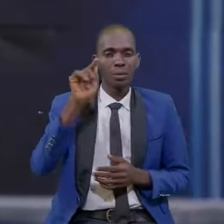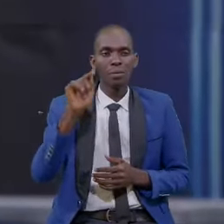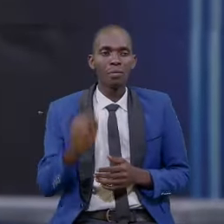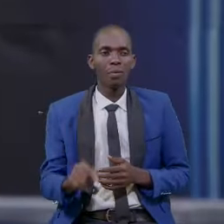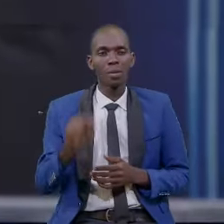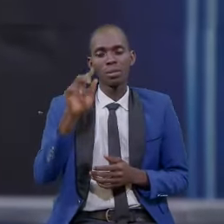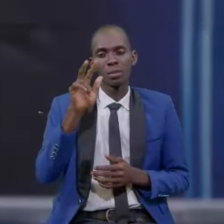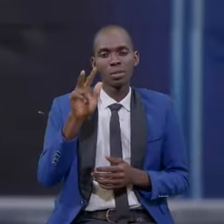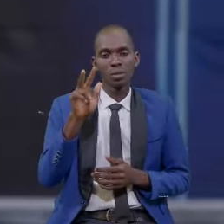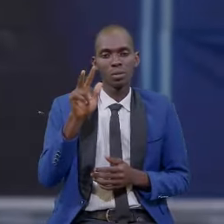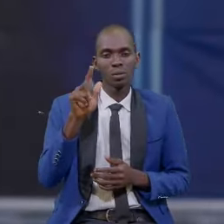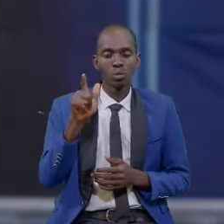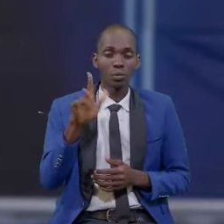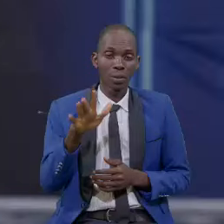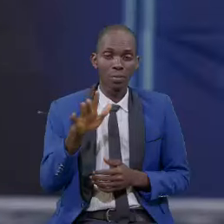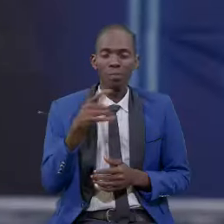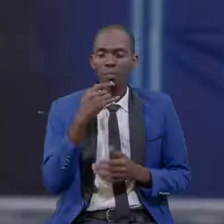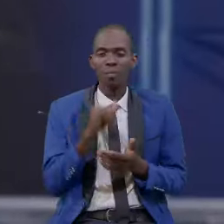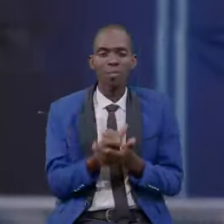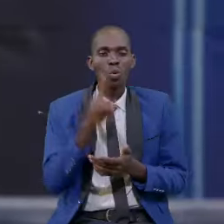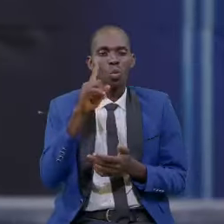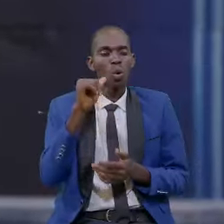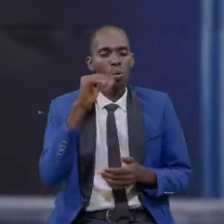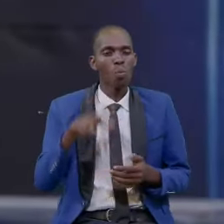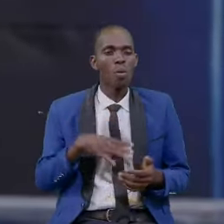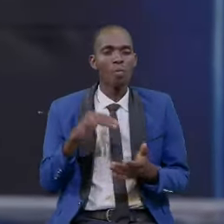an issue of blood,